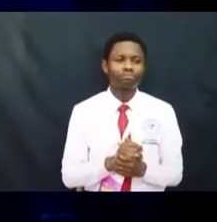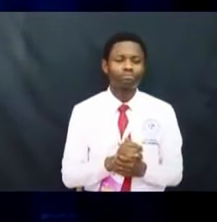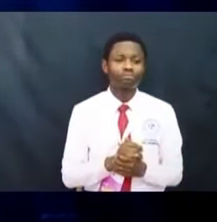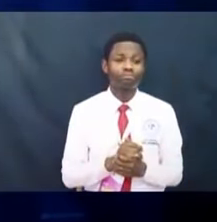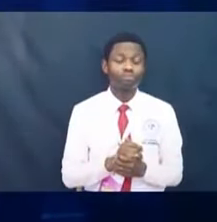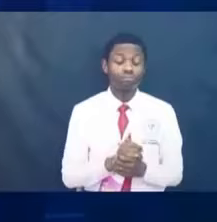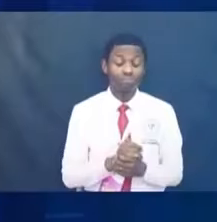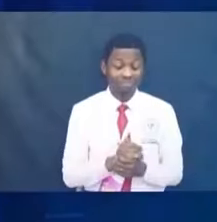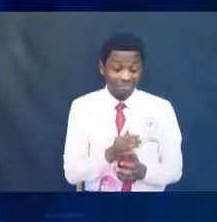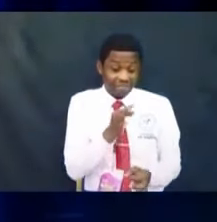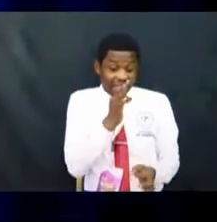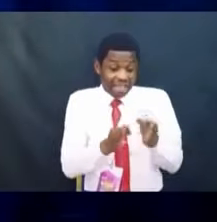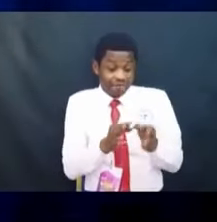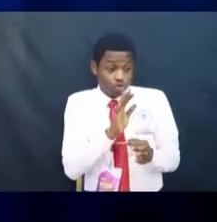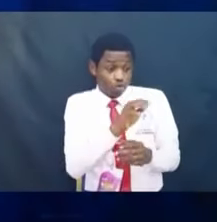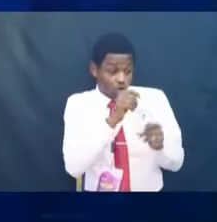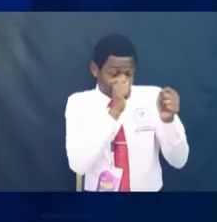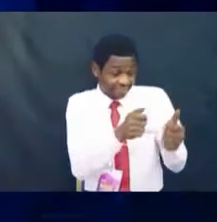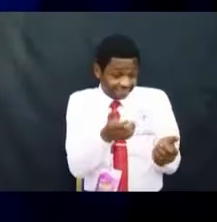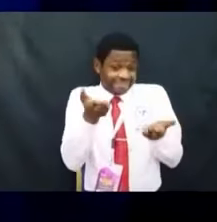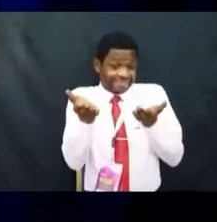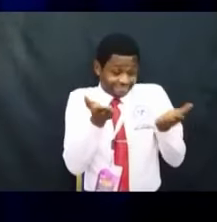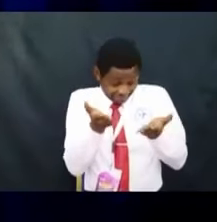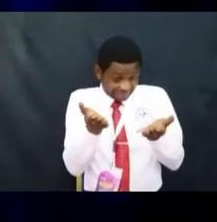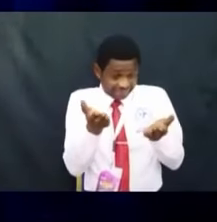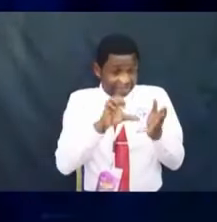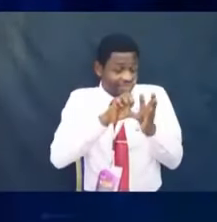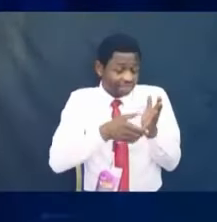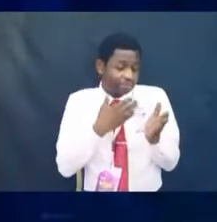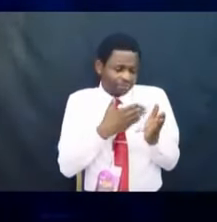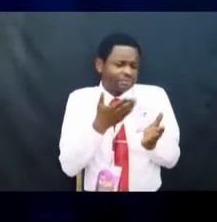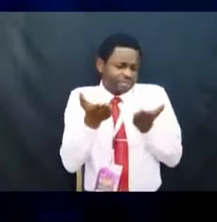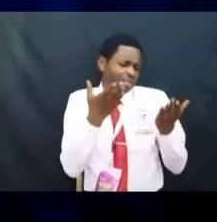If it is serving, then serve.